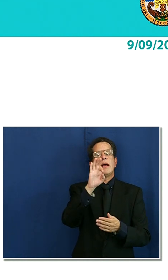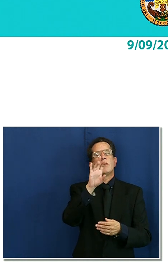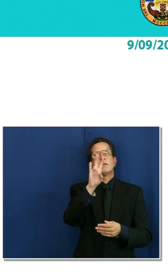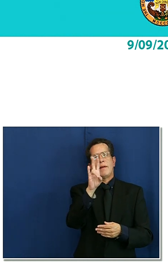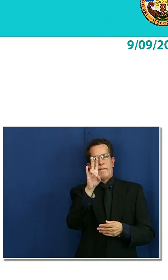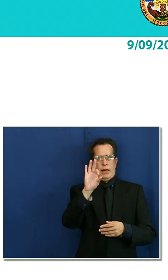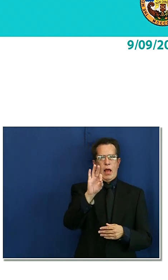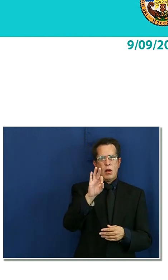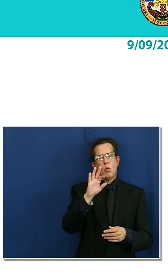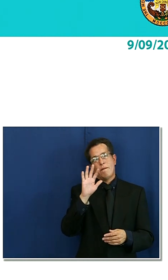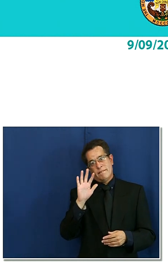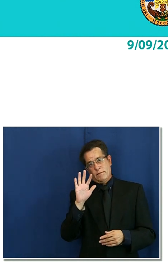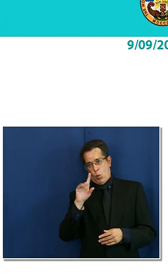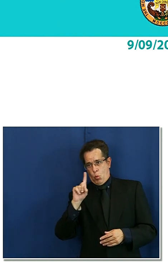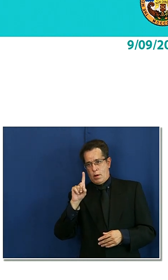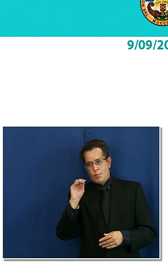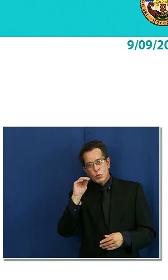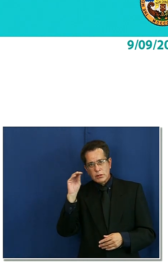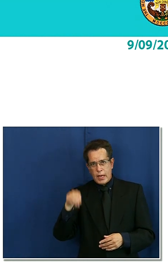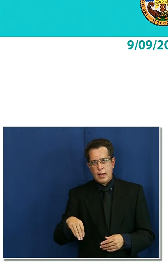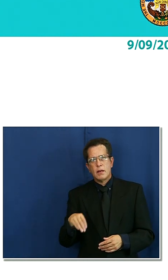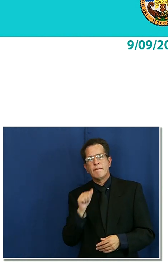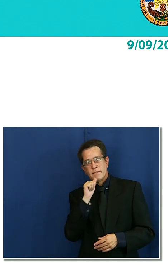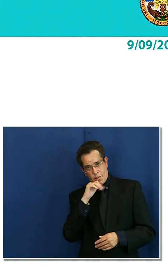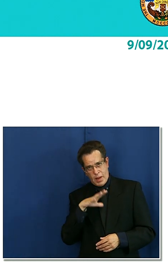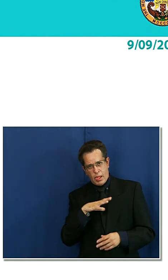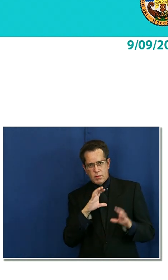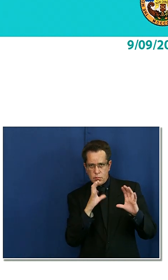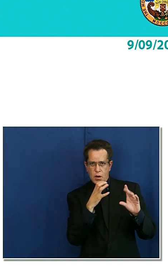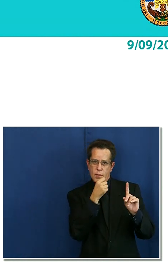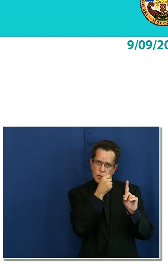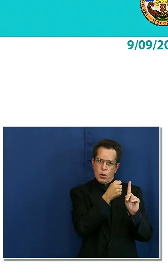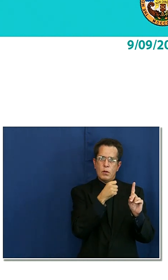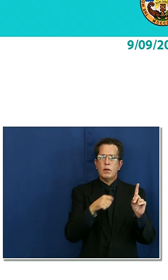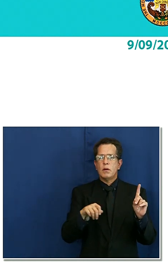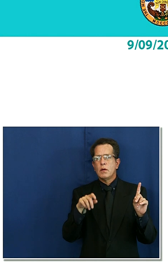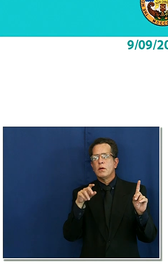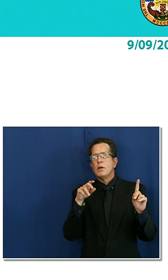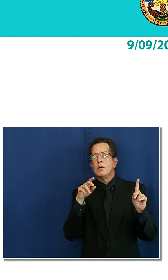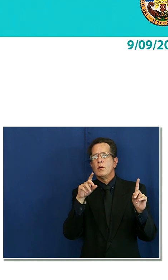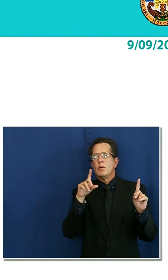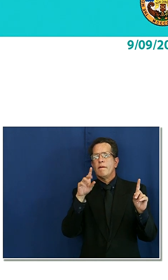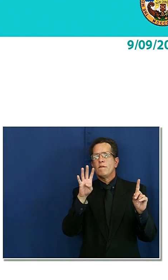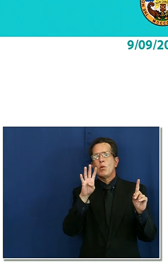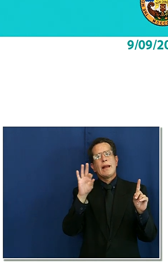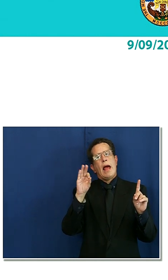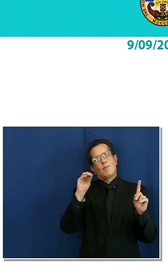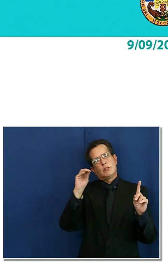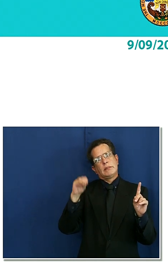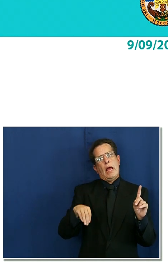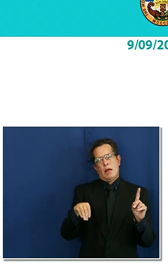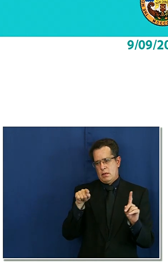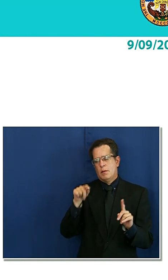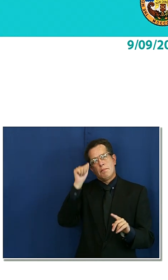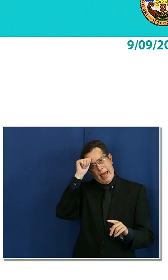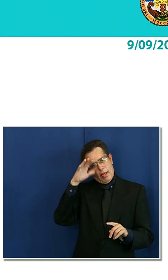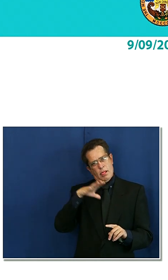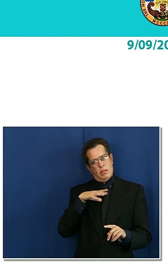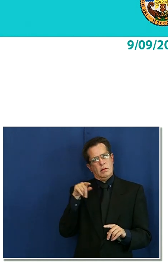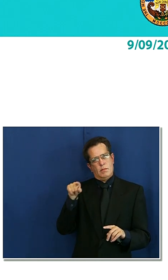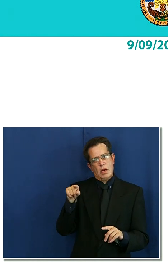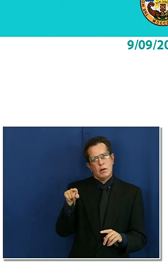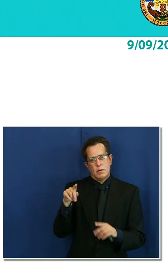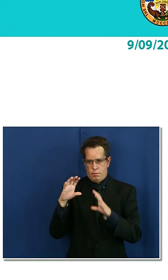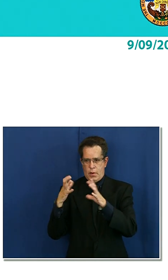21,179, or 51% of the cases are female, and 20,035, or 49% of the cases are male,